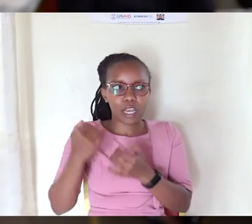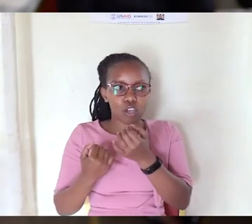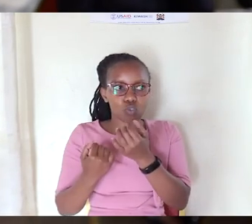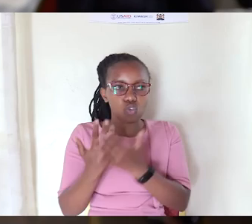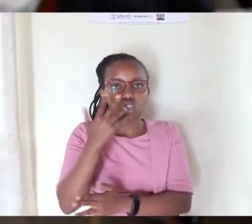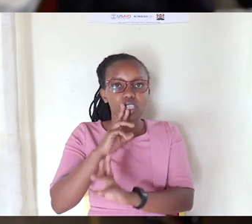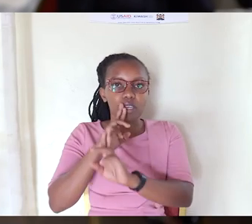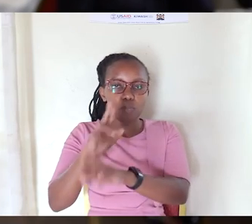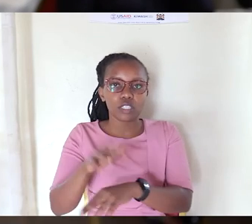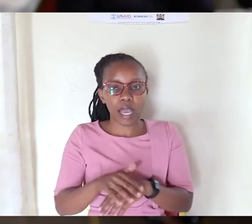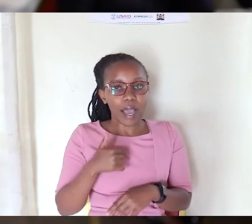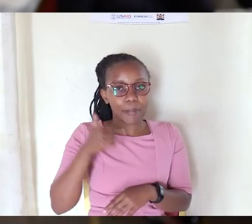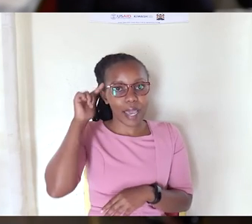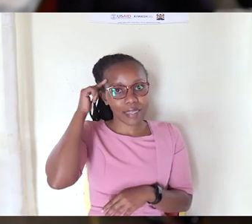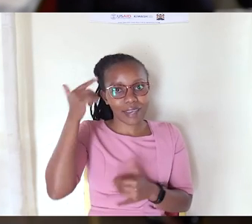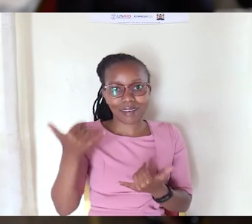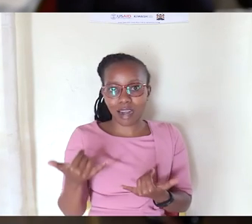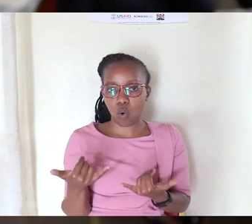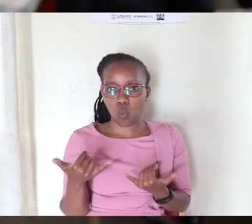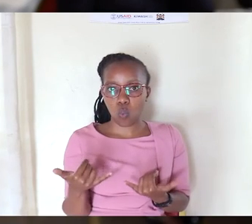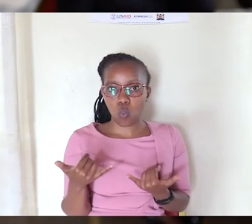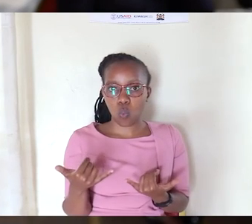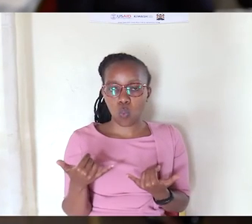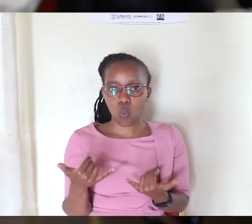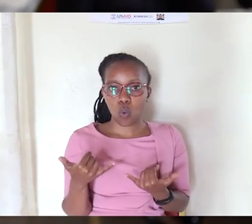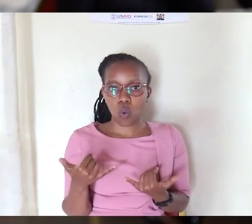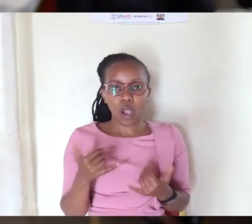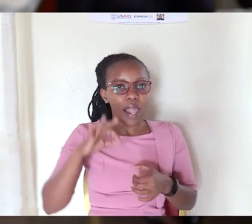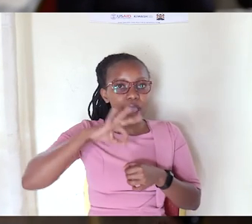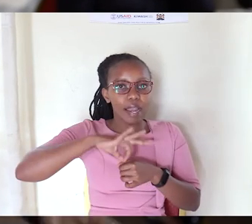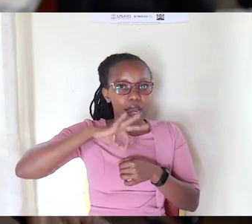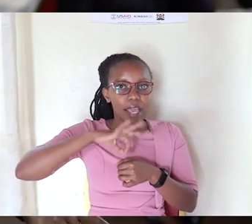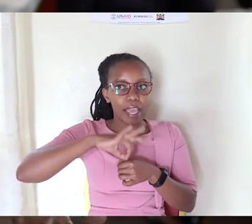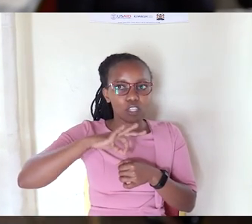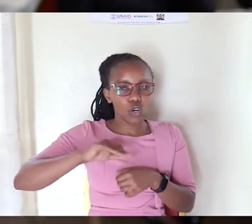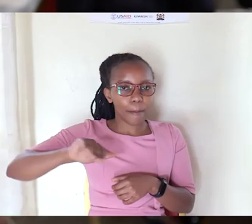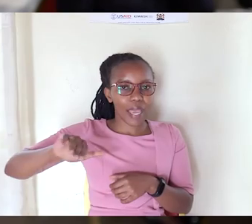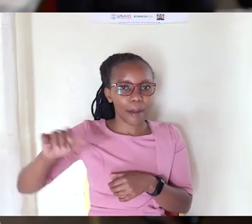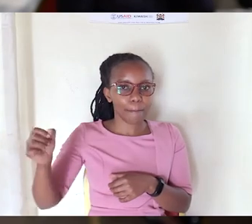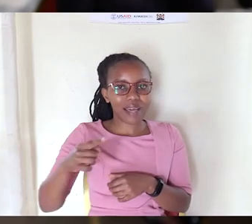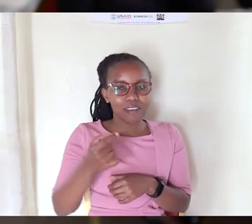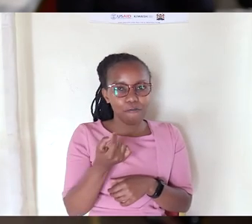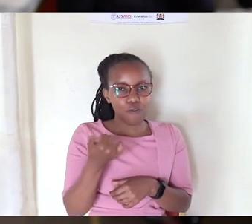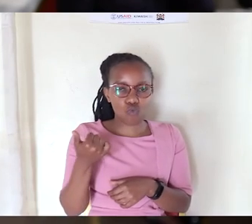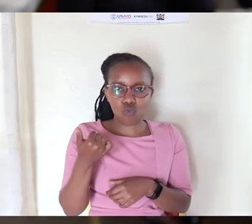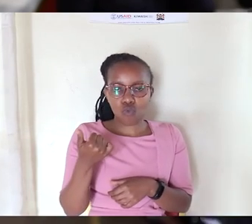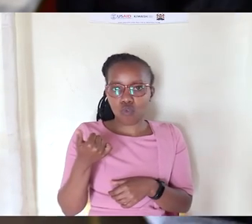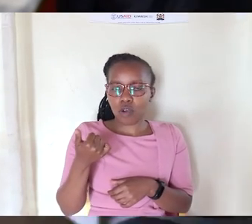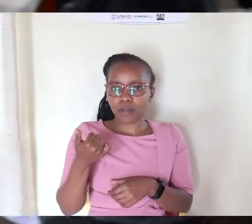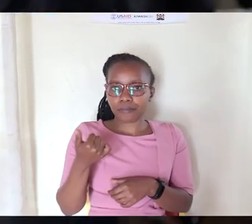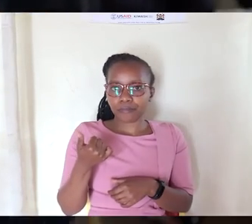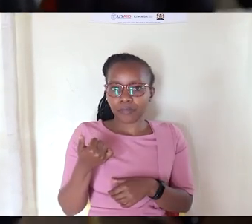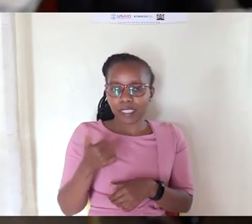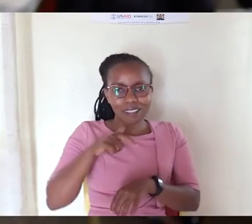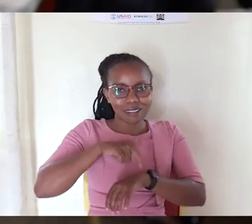the report. I think now that elections are only a couple of months away, this is a